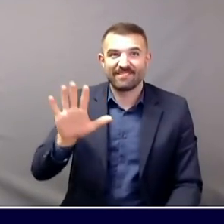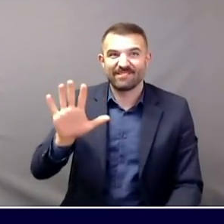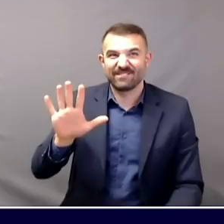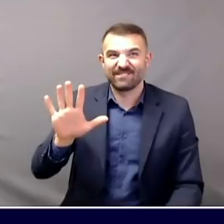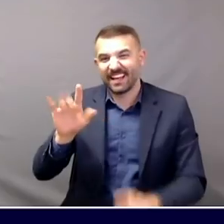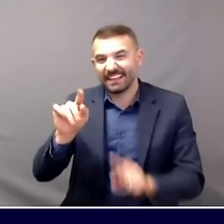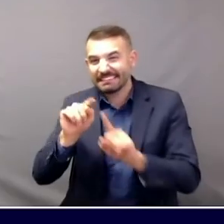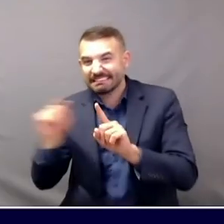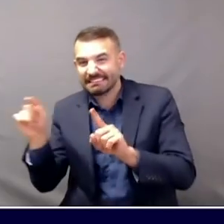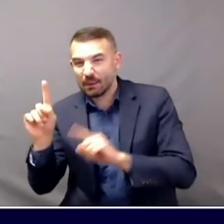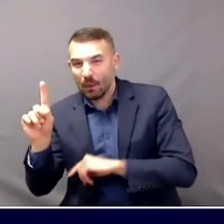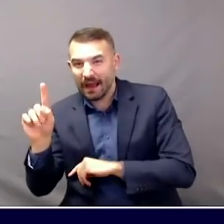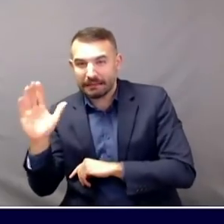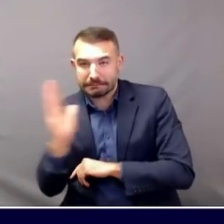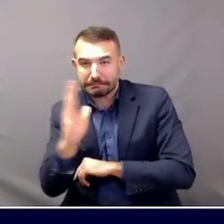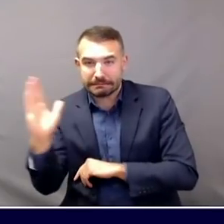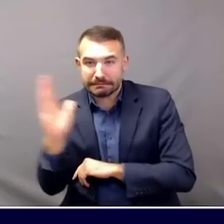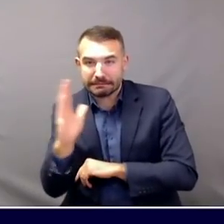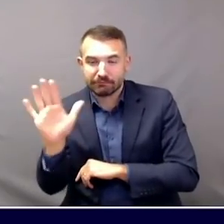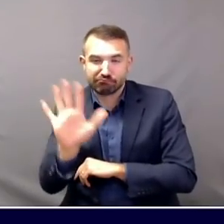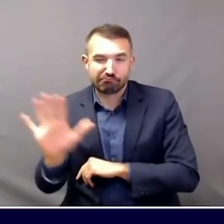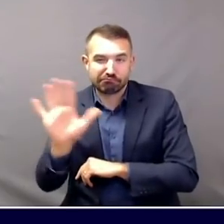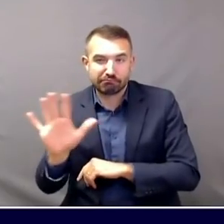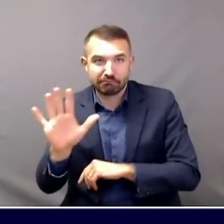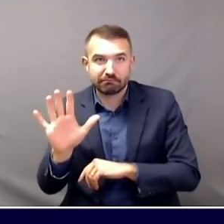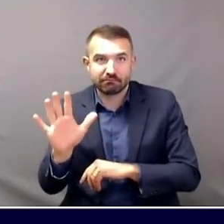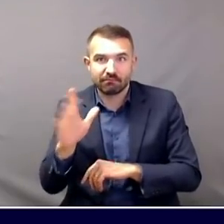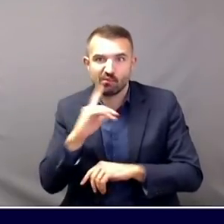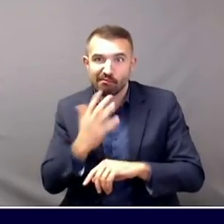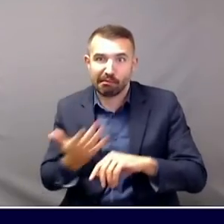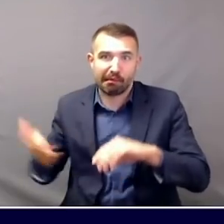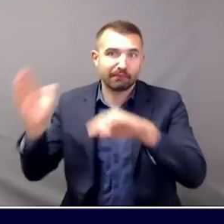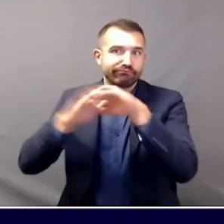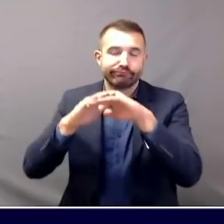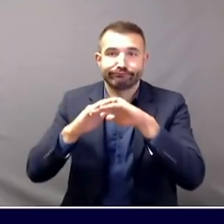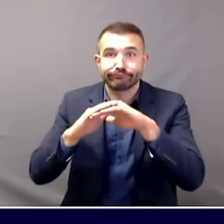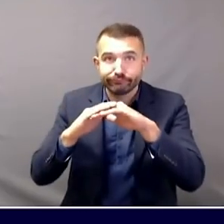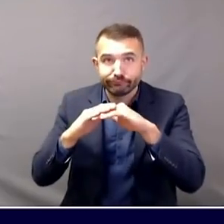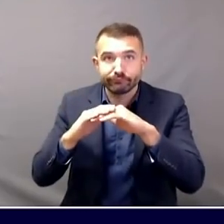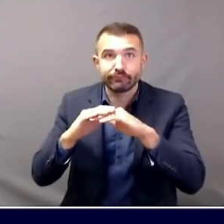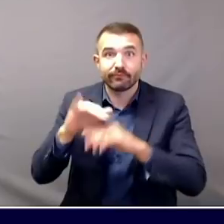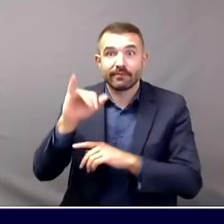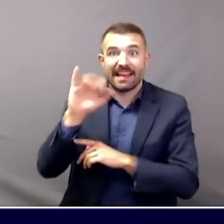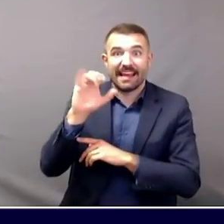hospitalizations, particularly among those in intensive care units, just in the past few weeks alone.